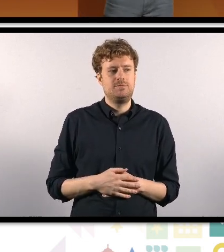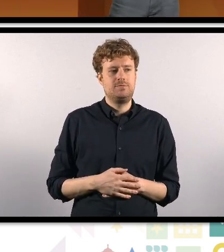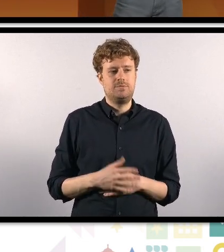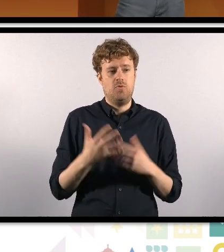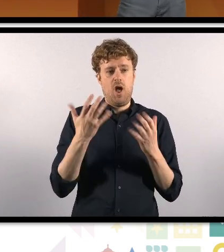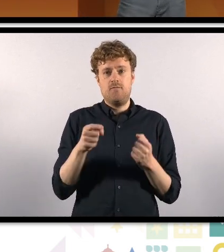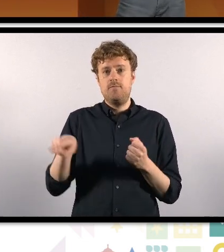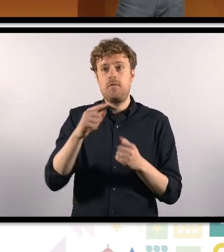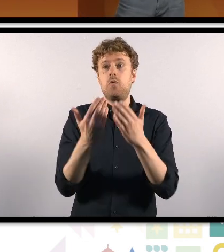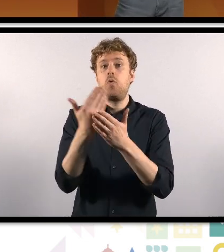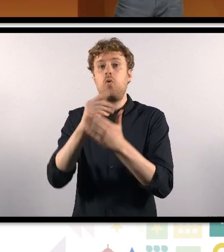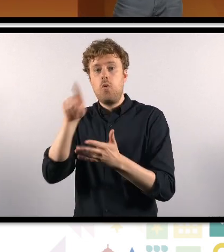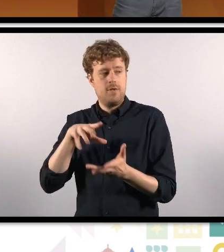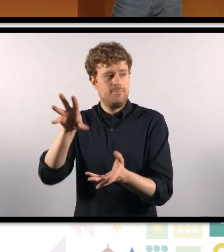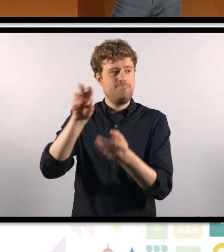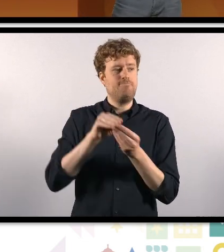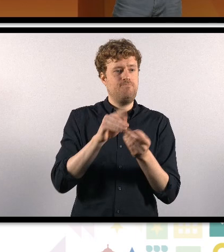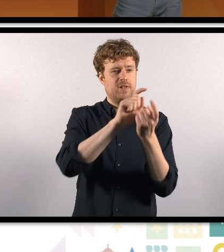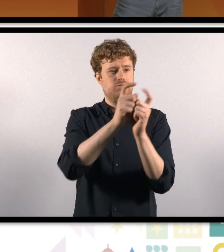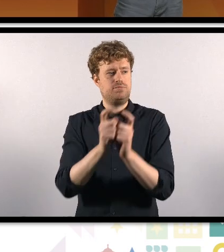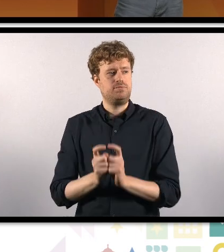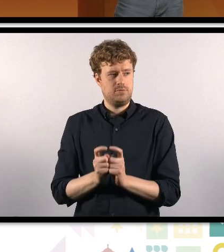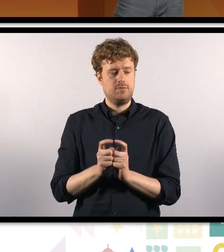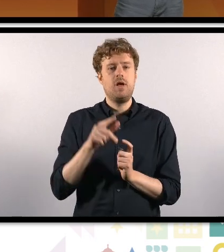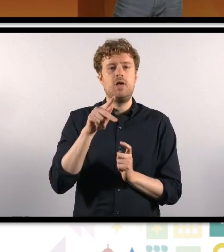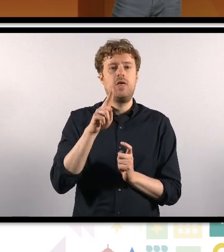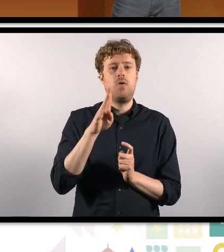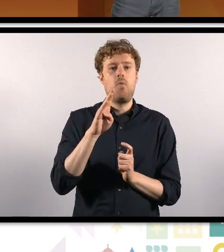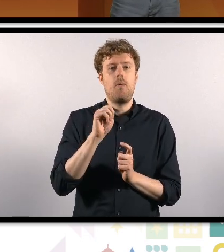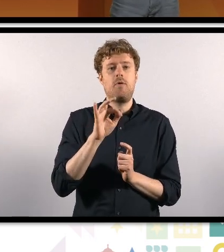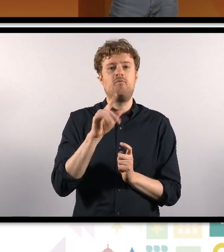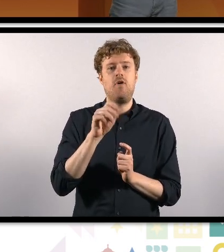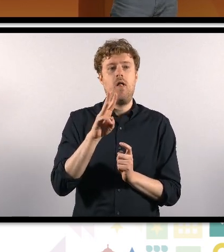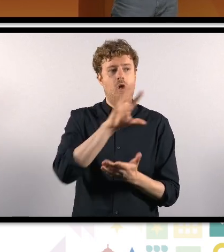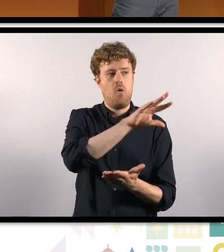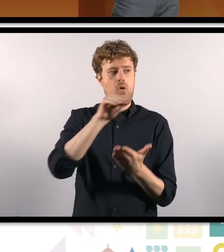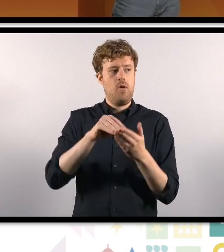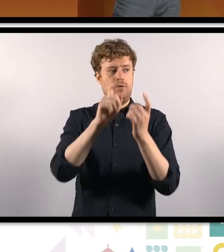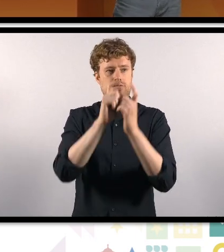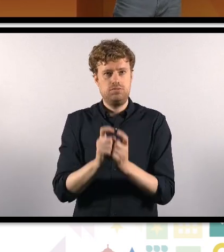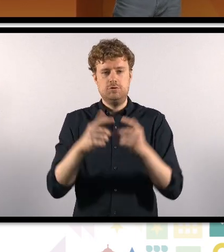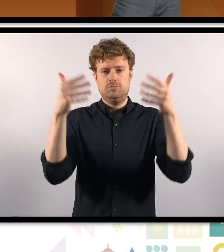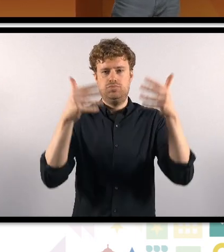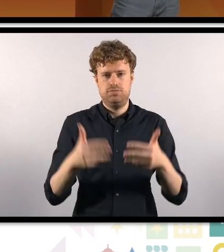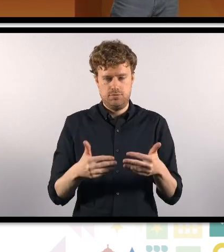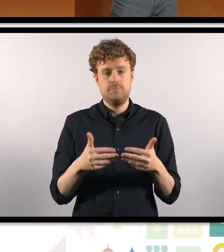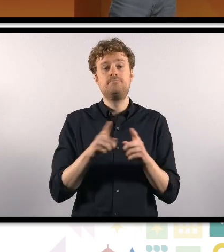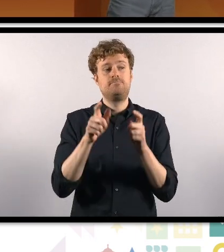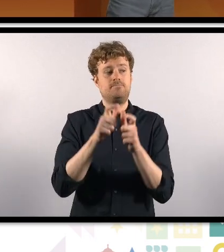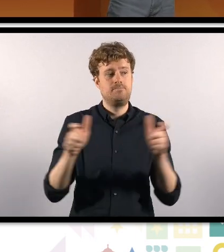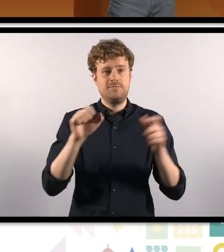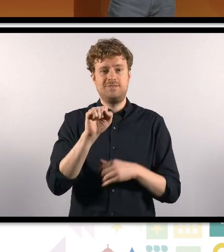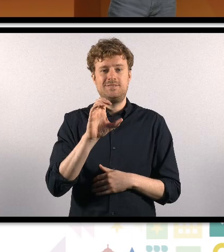against that. Also, the scalability of Kubeflow is a great opportunity